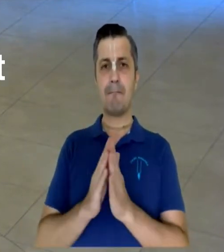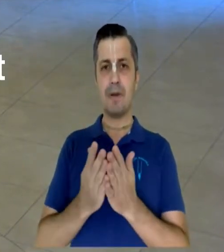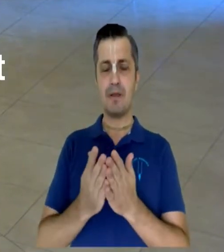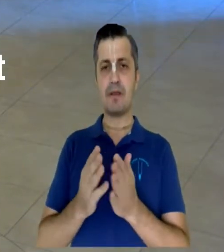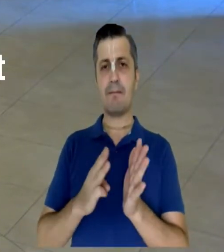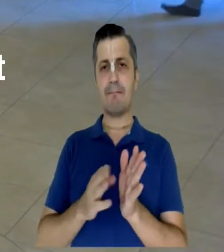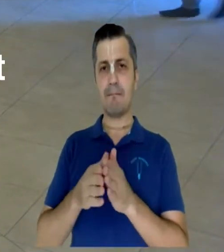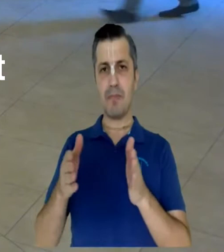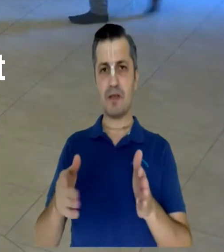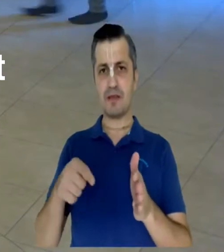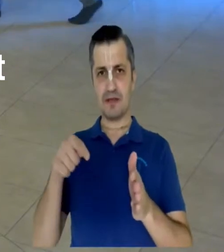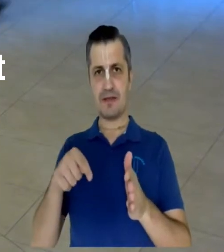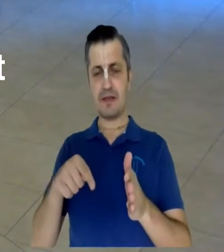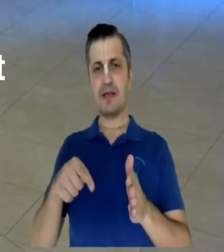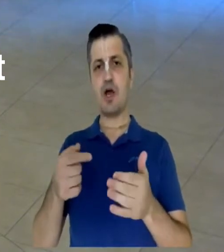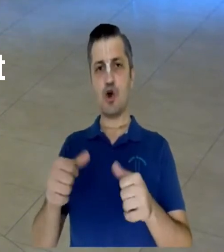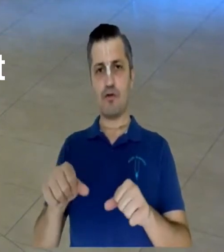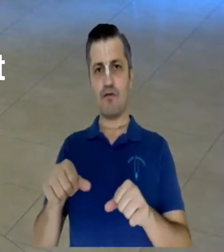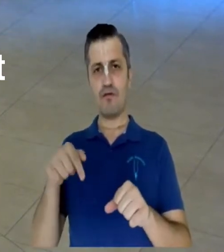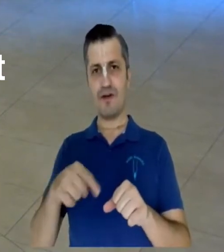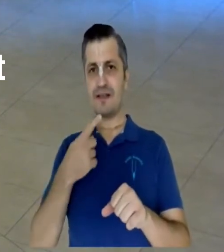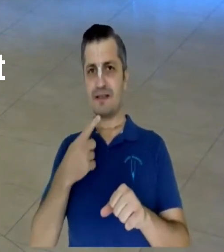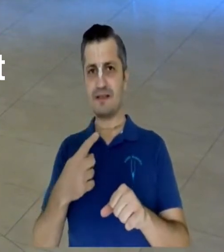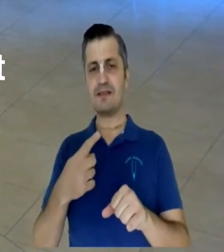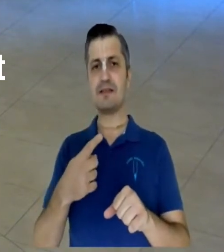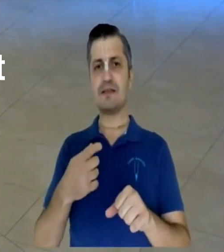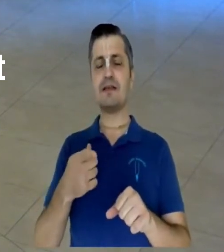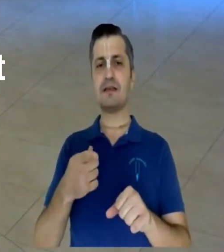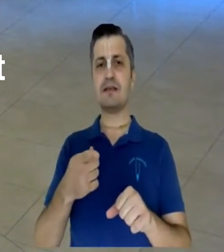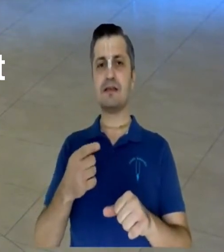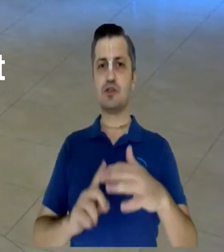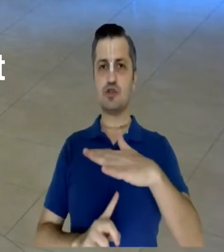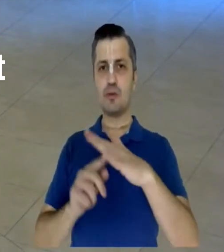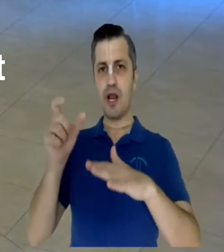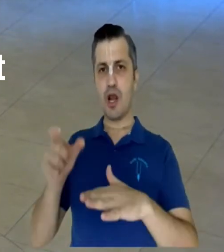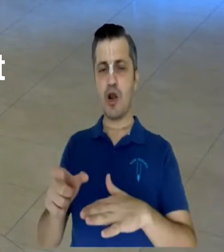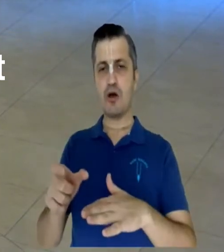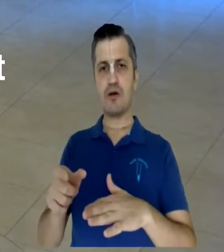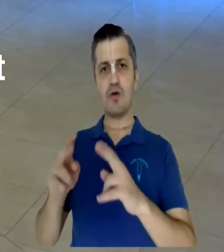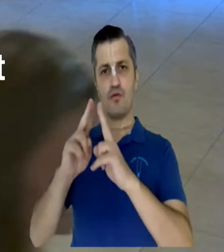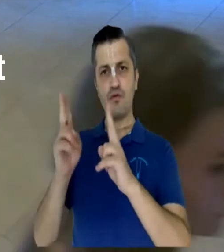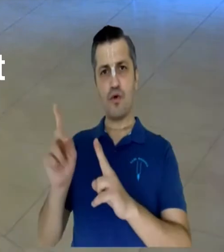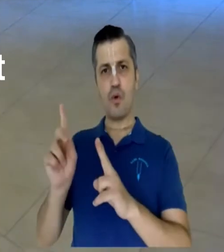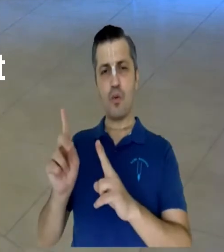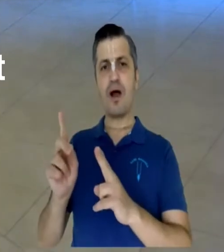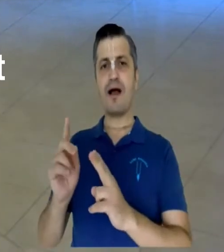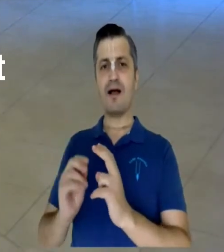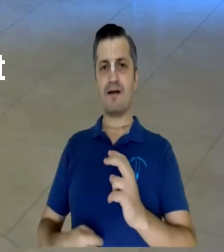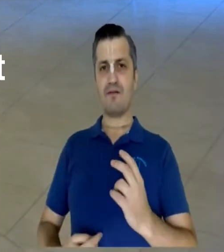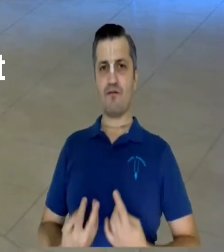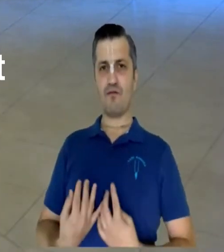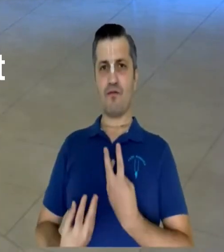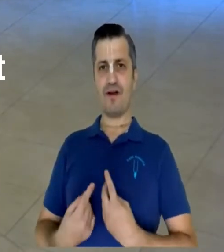also confirm that the Supreme Lord or Brahman is situated in the form of fire within the stomach and is digesting